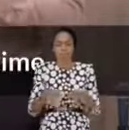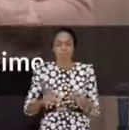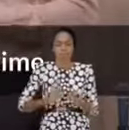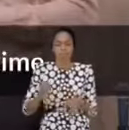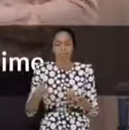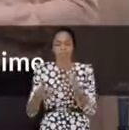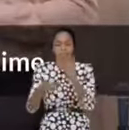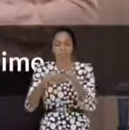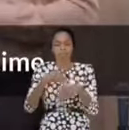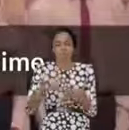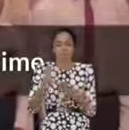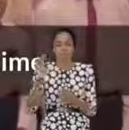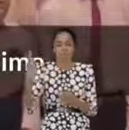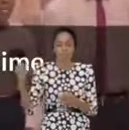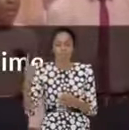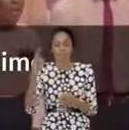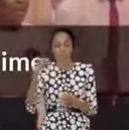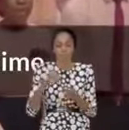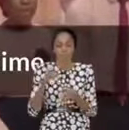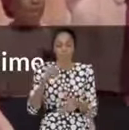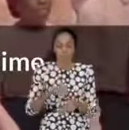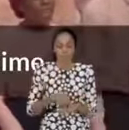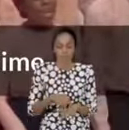Let us go back to Bethel one